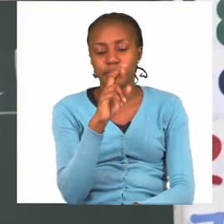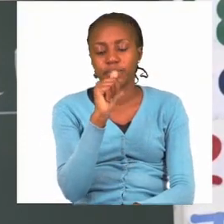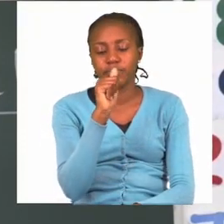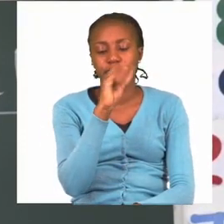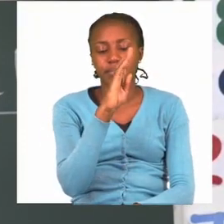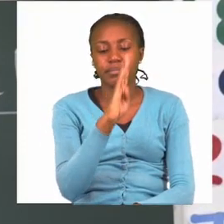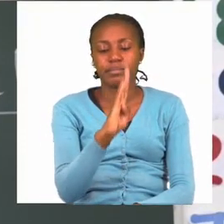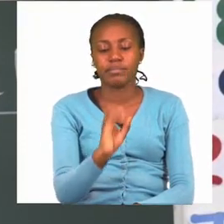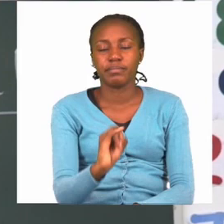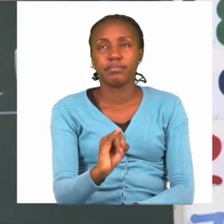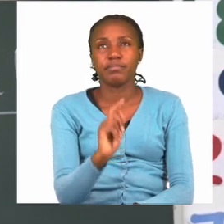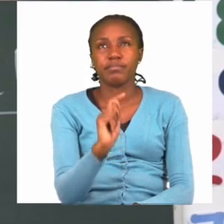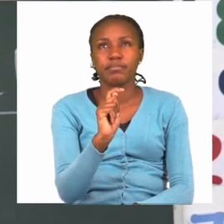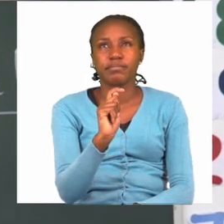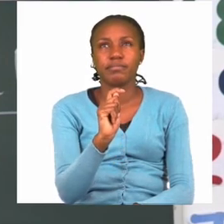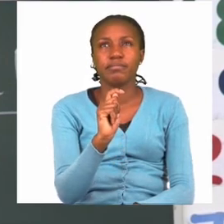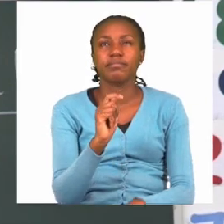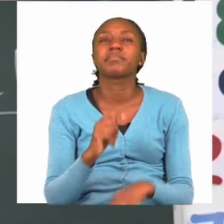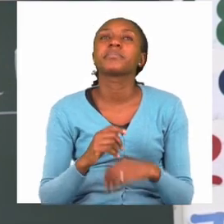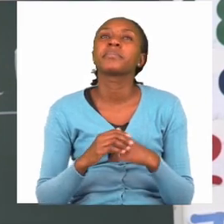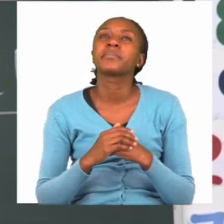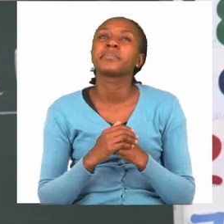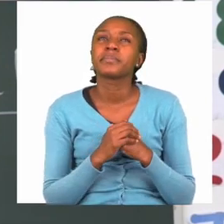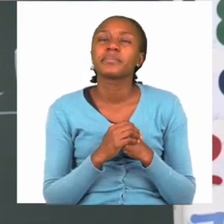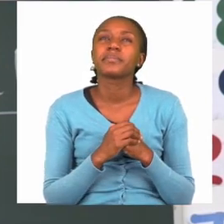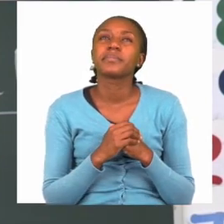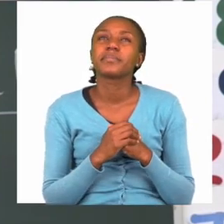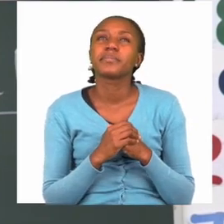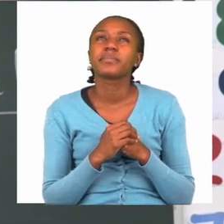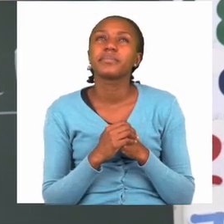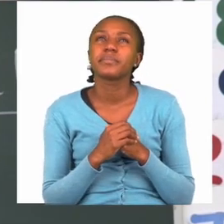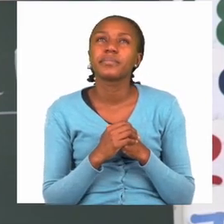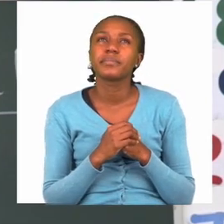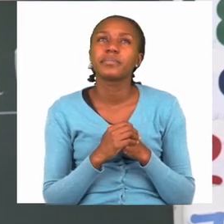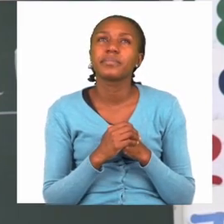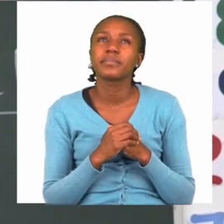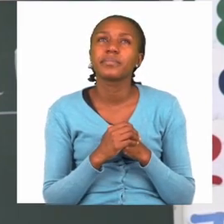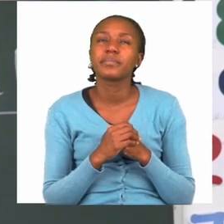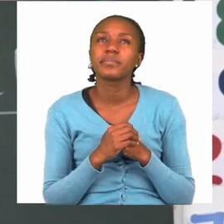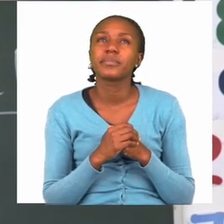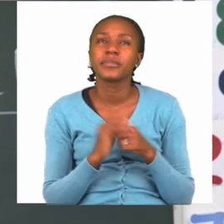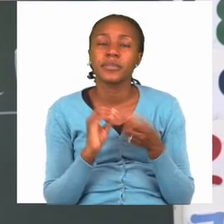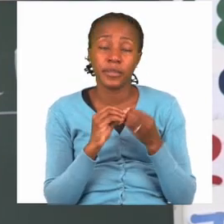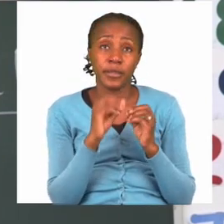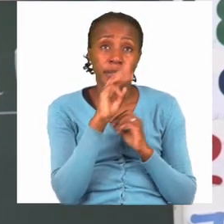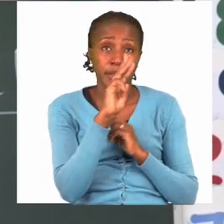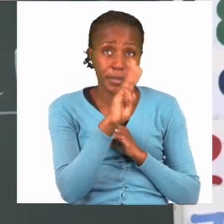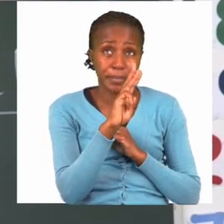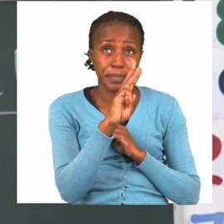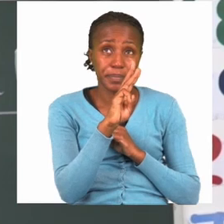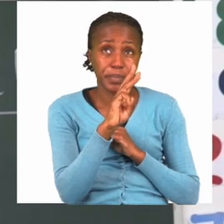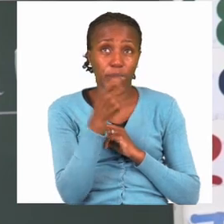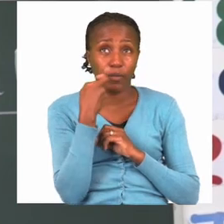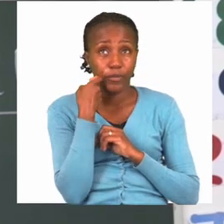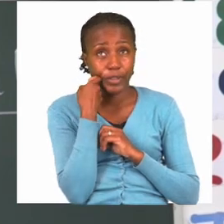rabbit all the way down. And here you will see we put number 3